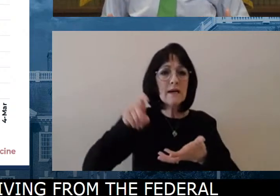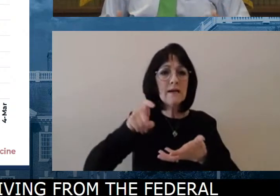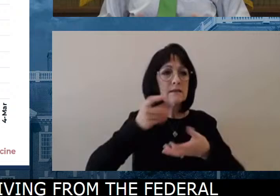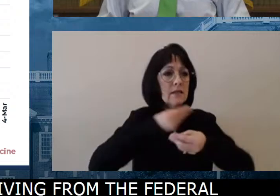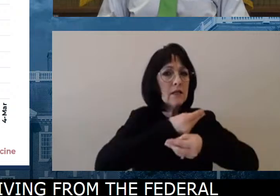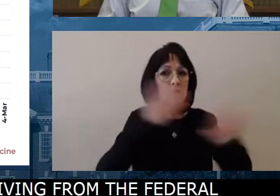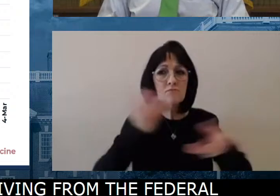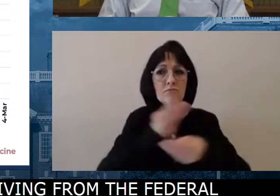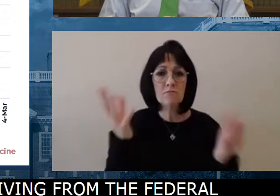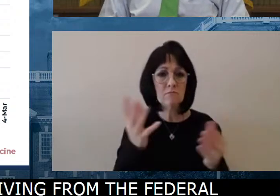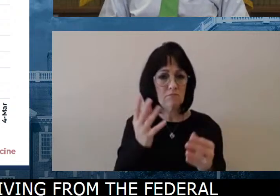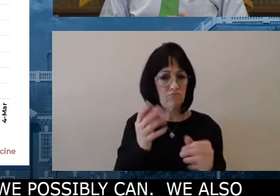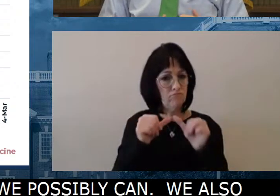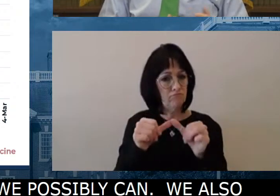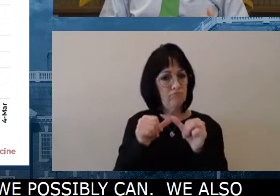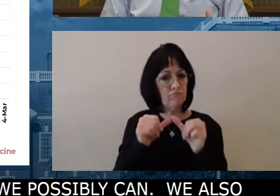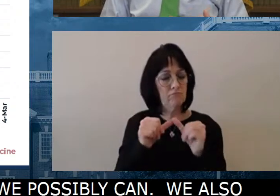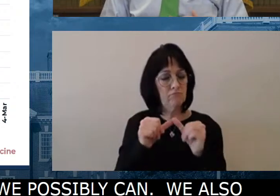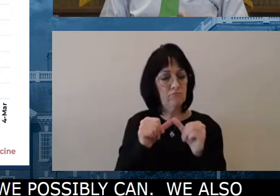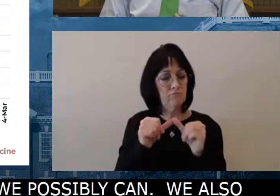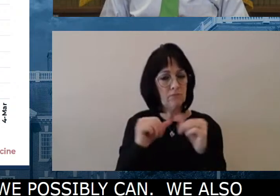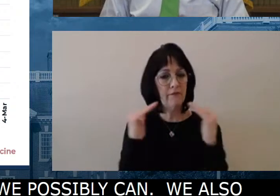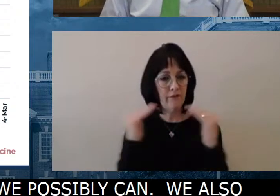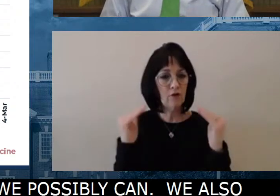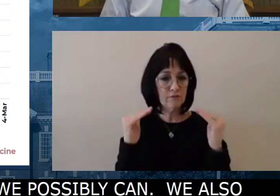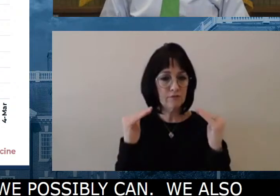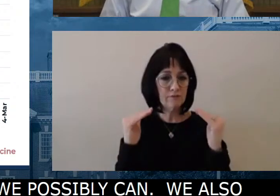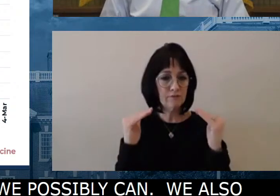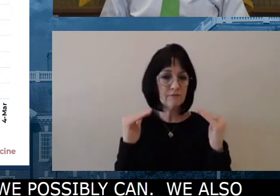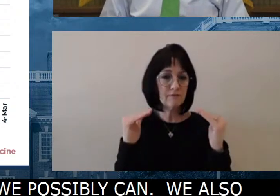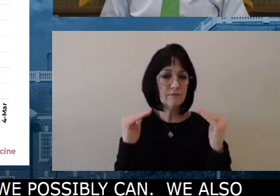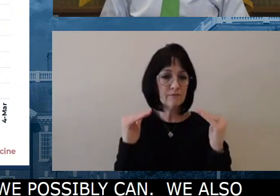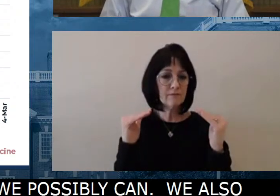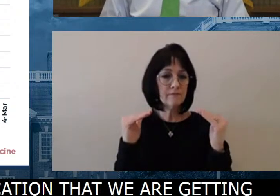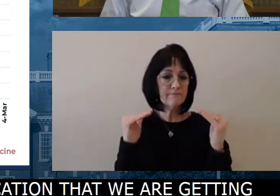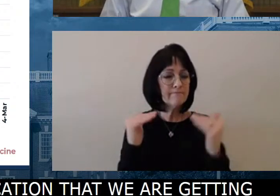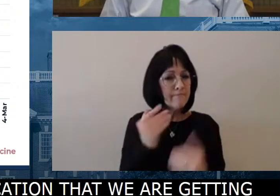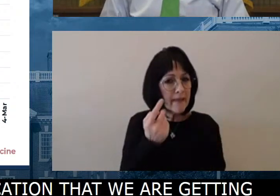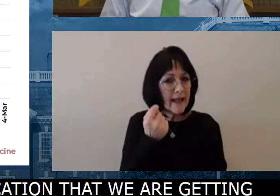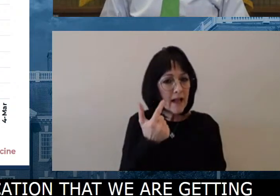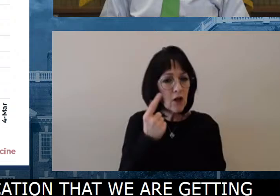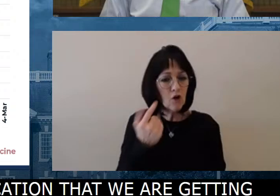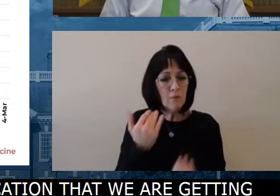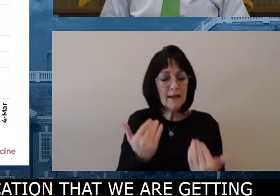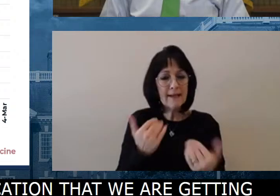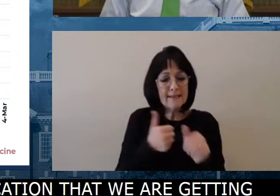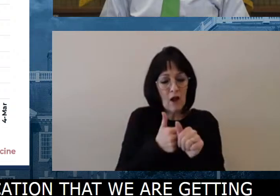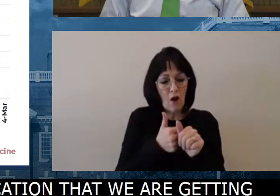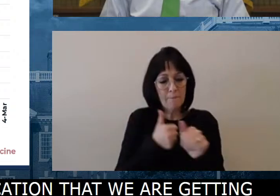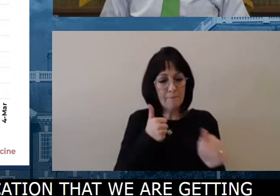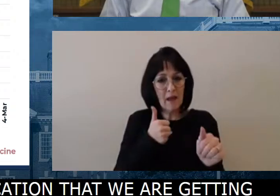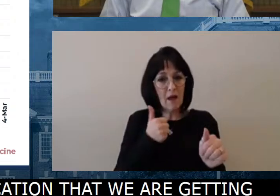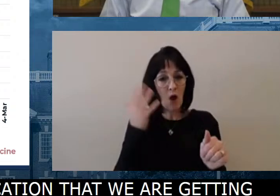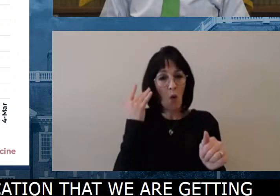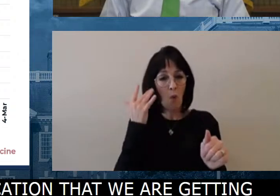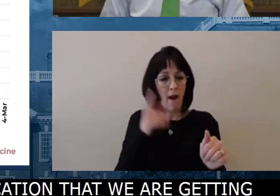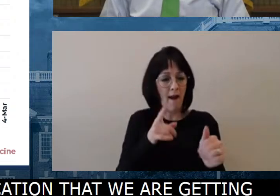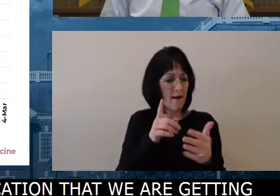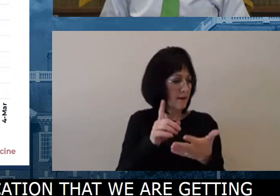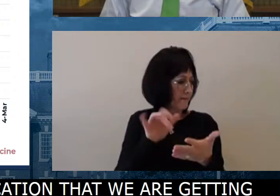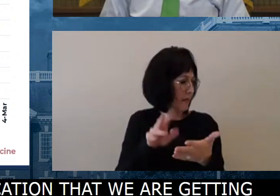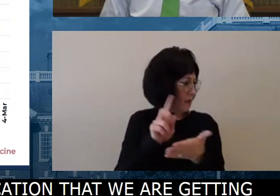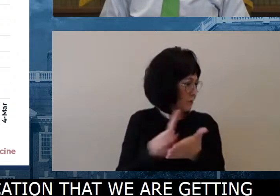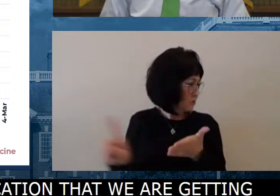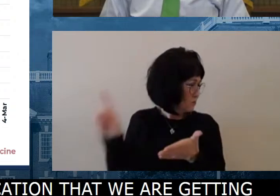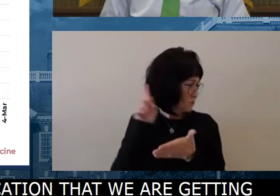that's what we're doing. We have a little bit of a backlog right now because of the one weather week where we missed